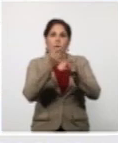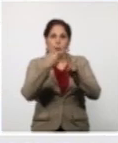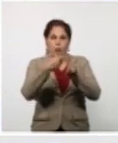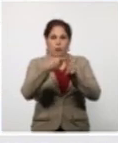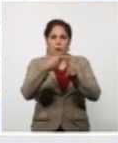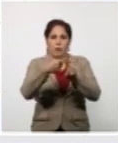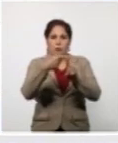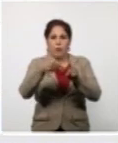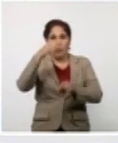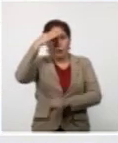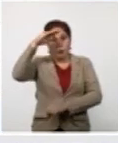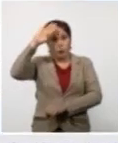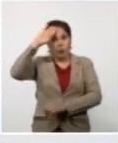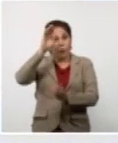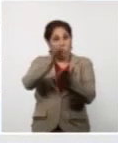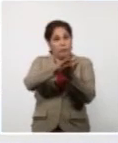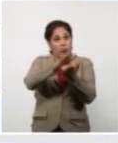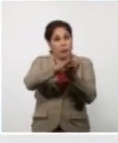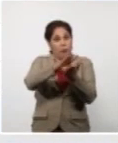1.9%, have tested positive.